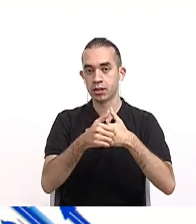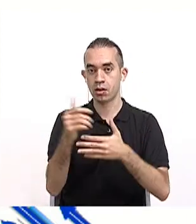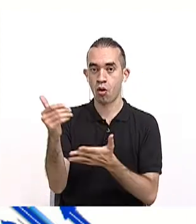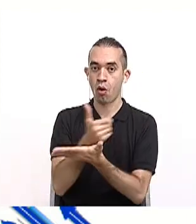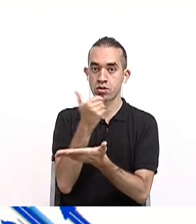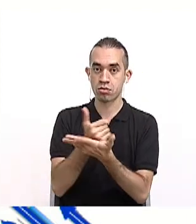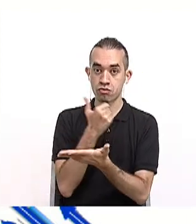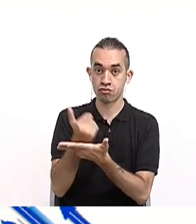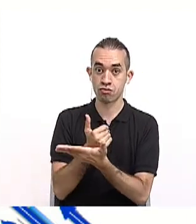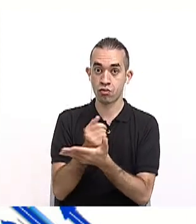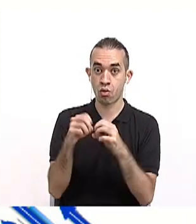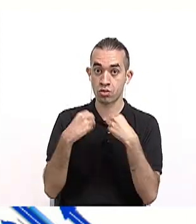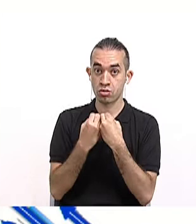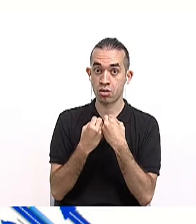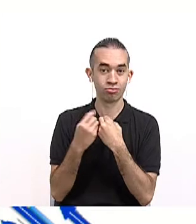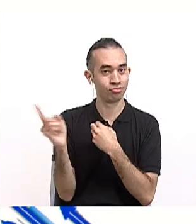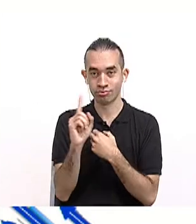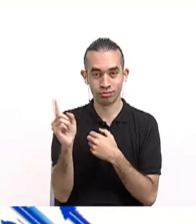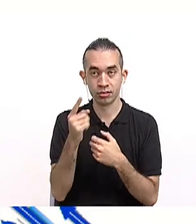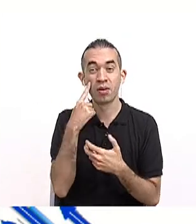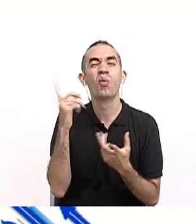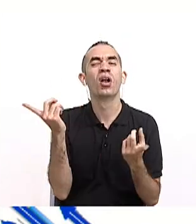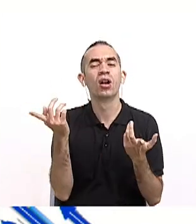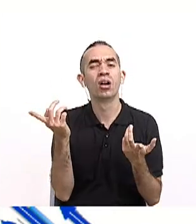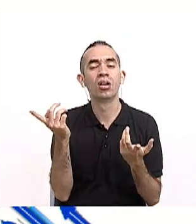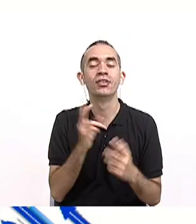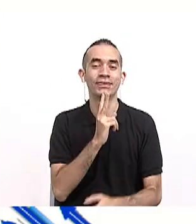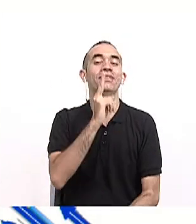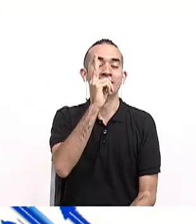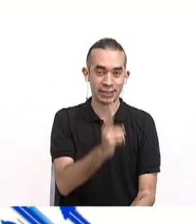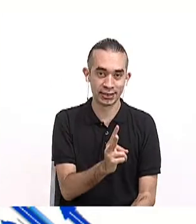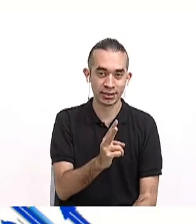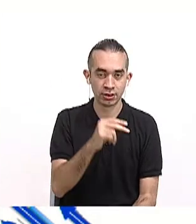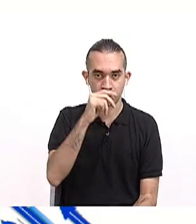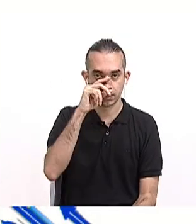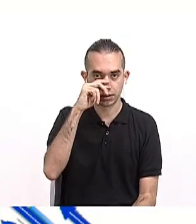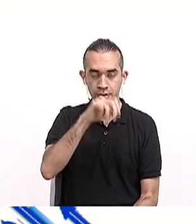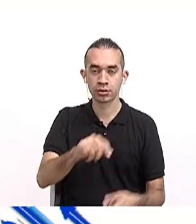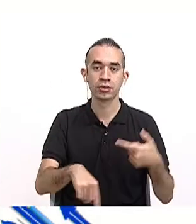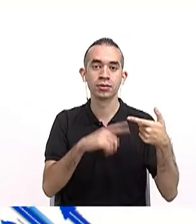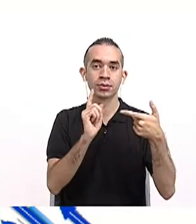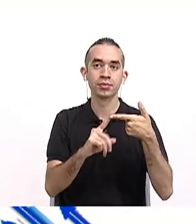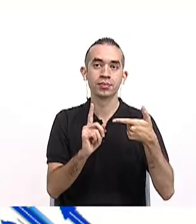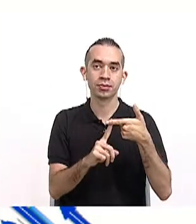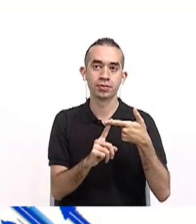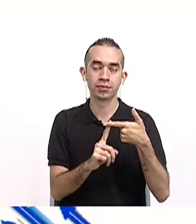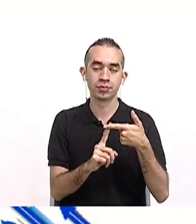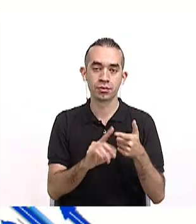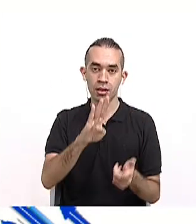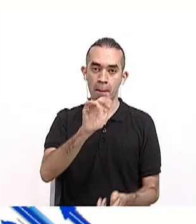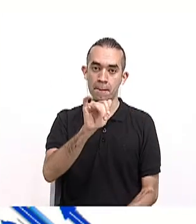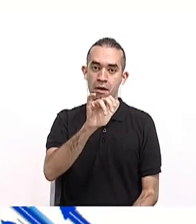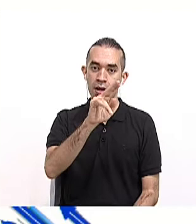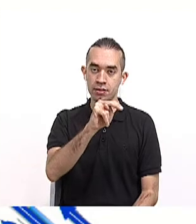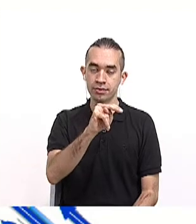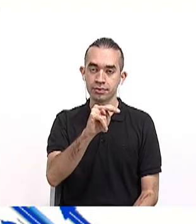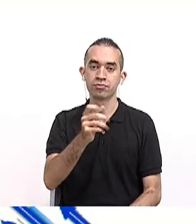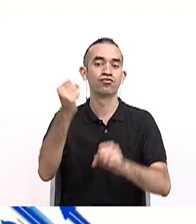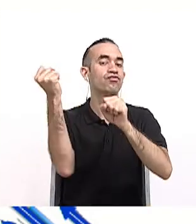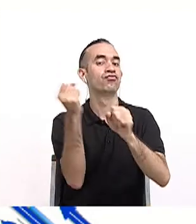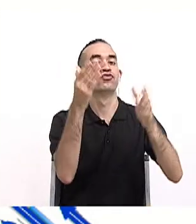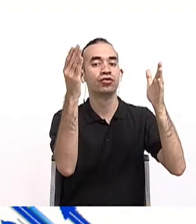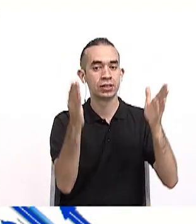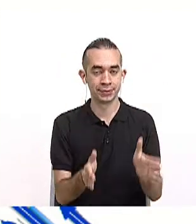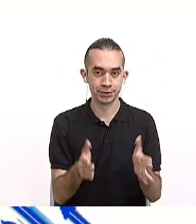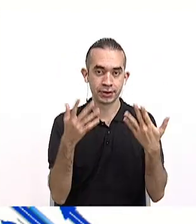see that in the first paragraph. That is true. Number 2, Brian is the founder of Bricks to